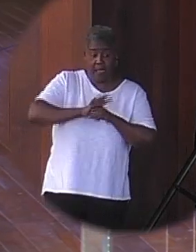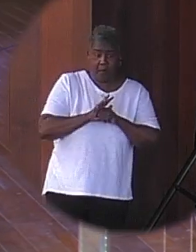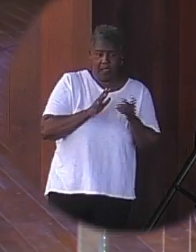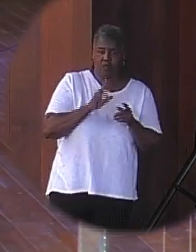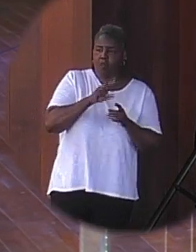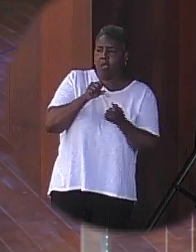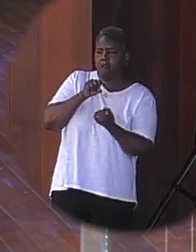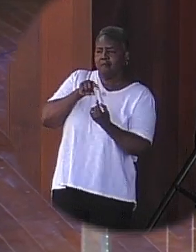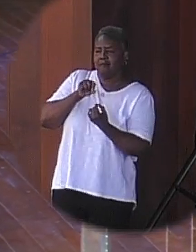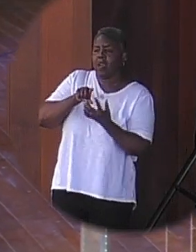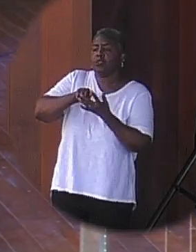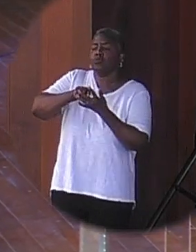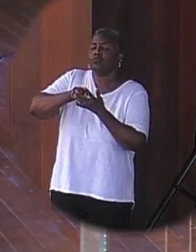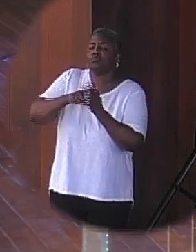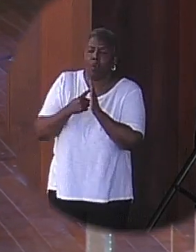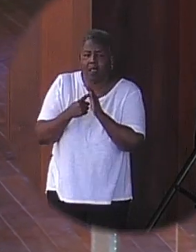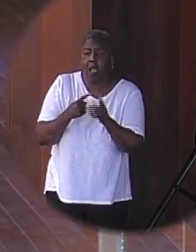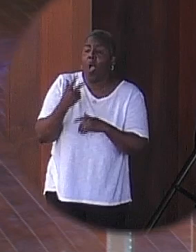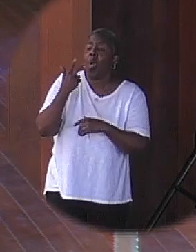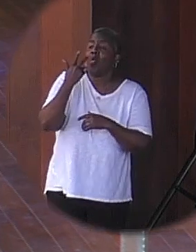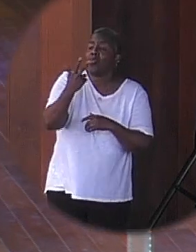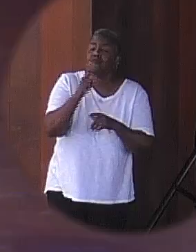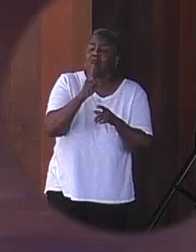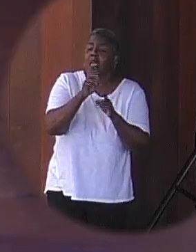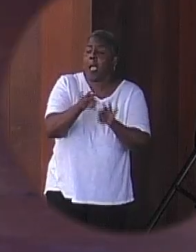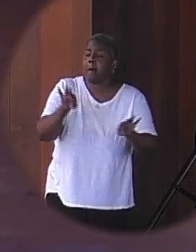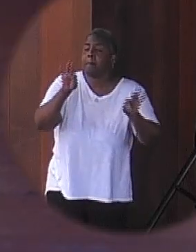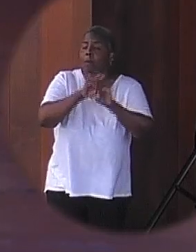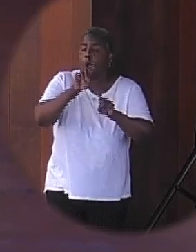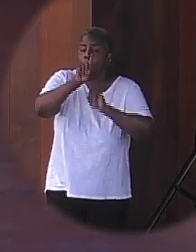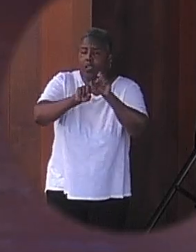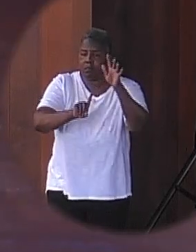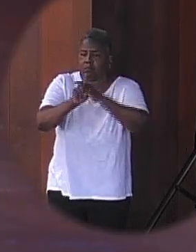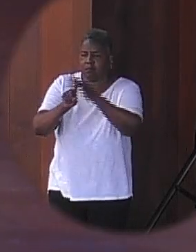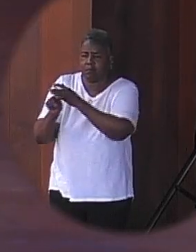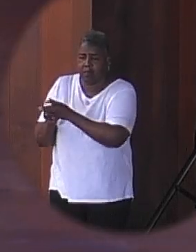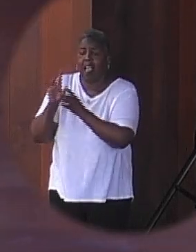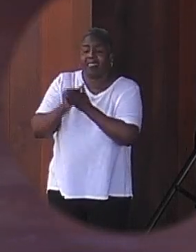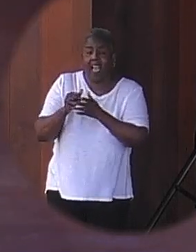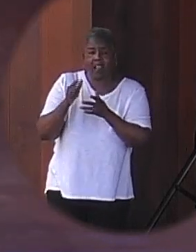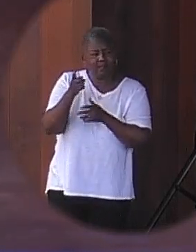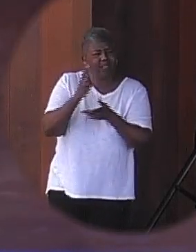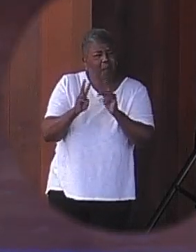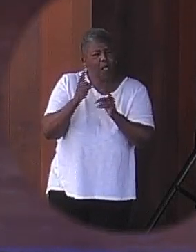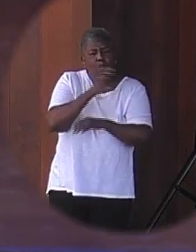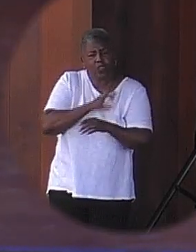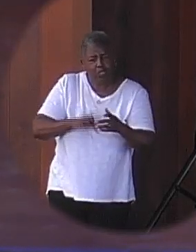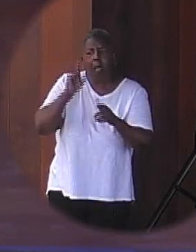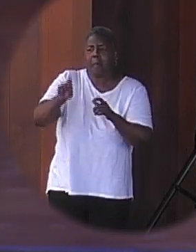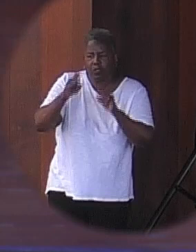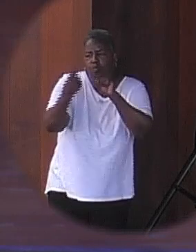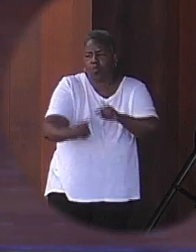has triggered at least three critical questions that the body of Christ must wrestle